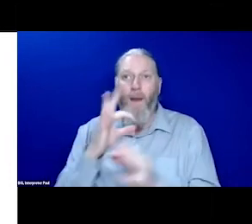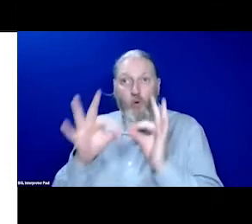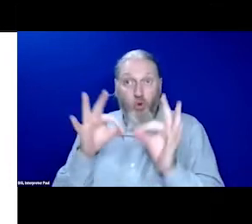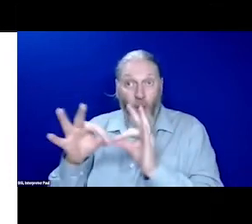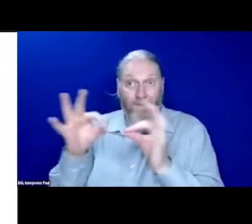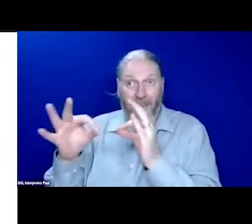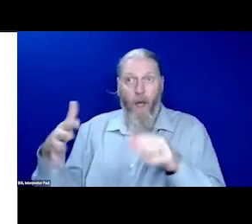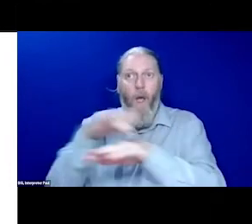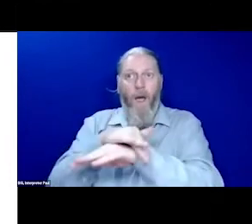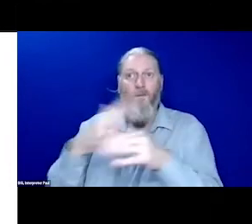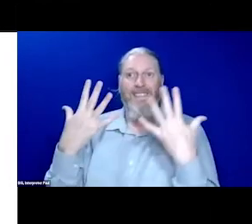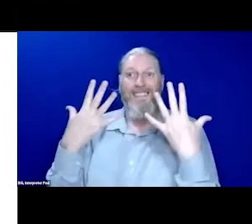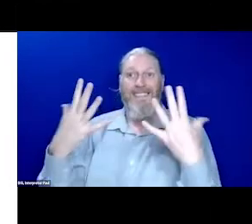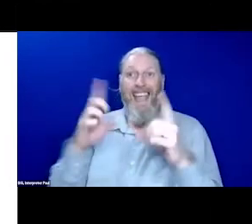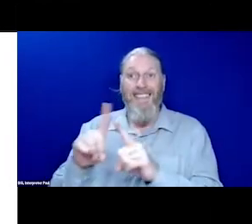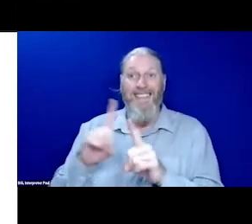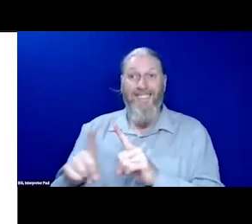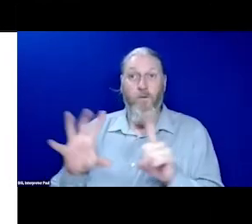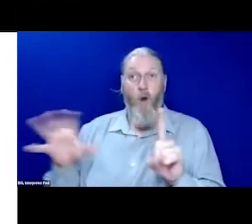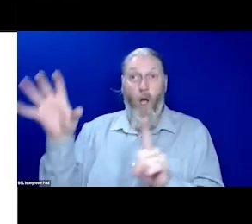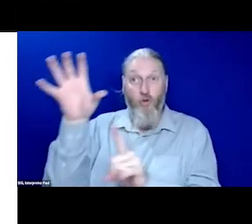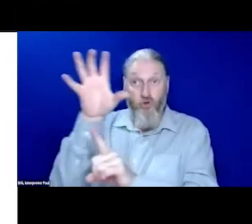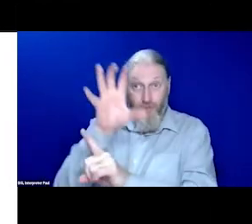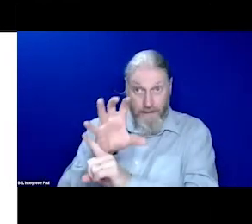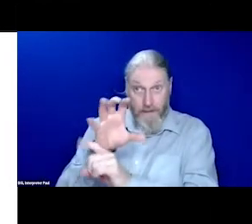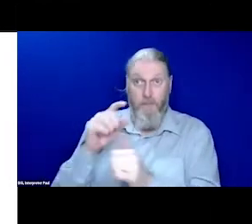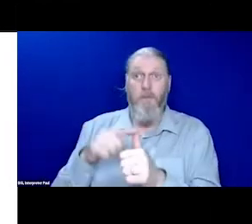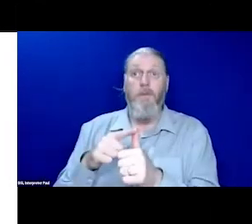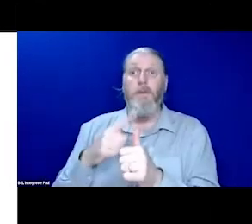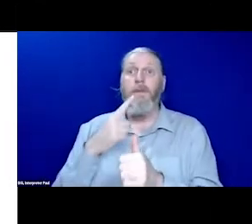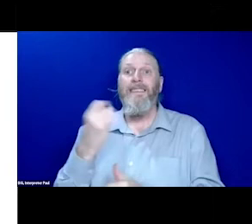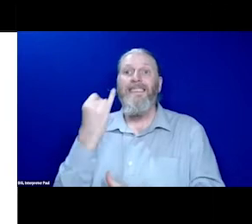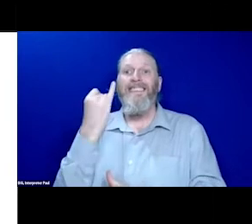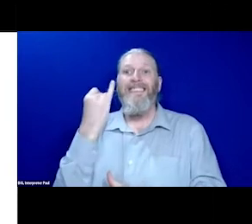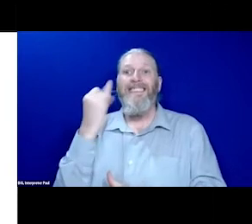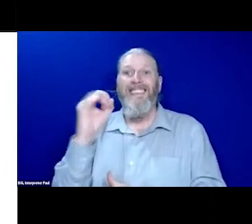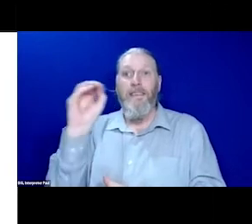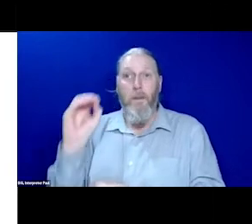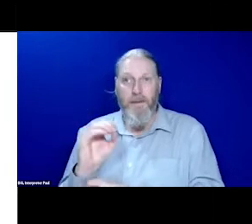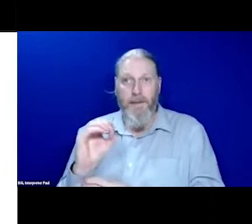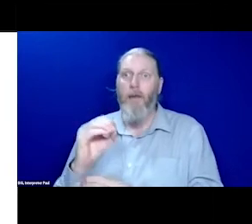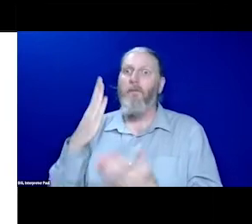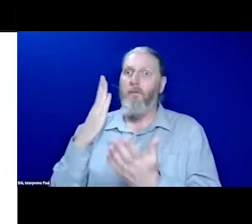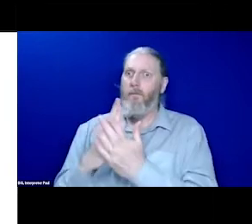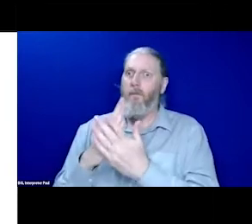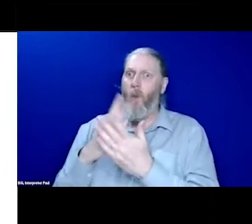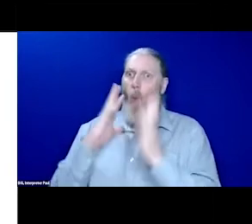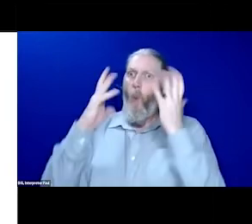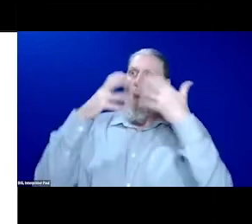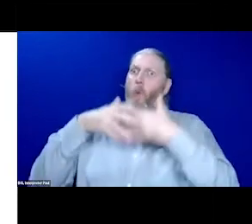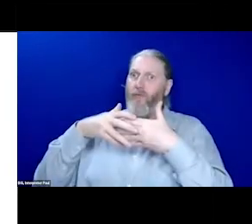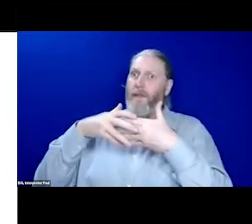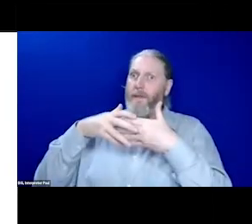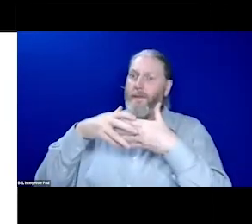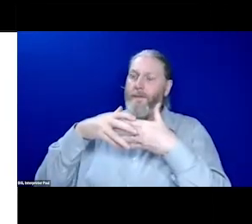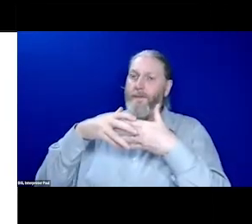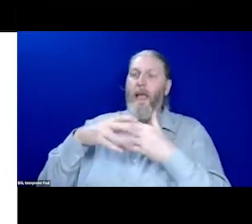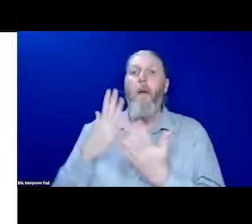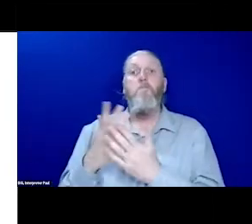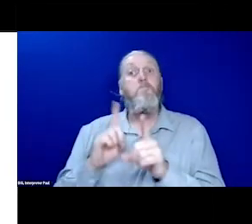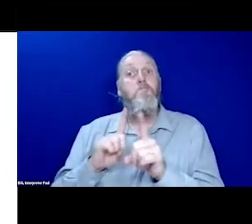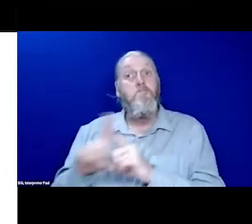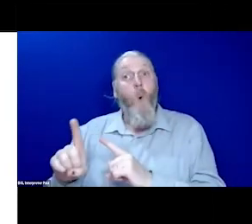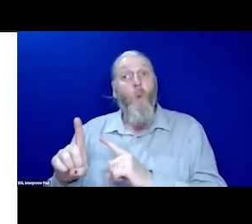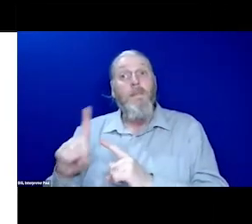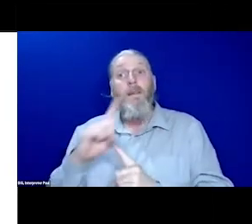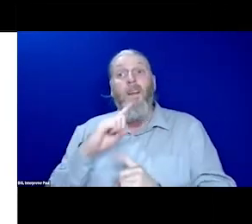worried. 60% of people globally were very or extremely worried. And the majority felt sad,